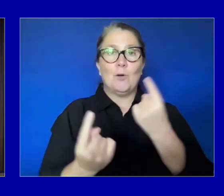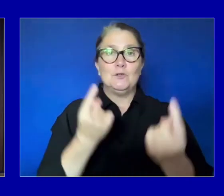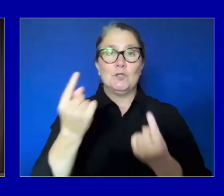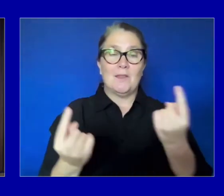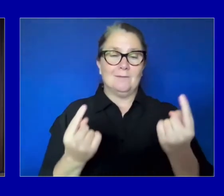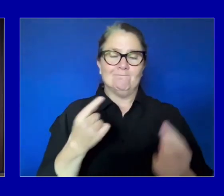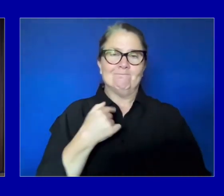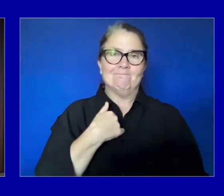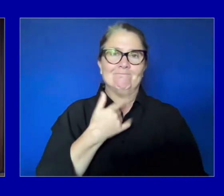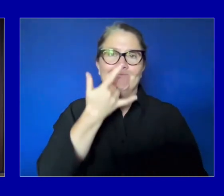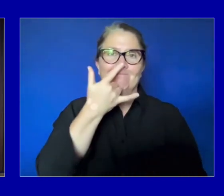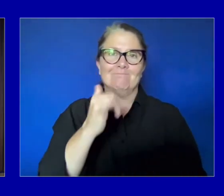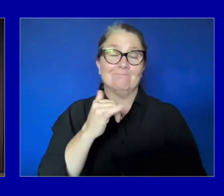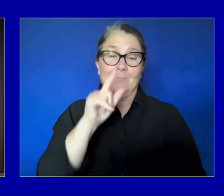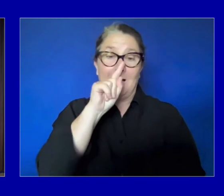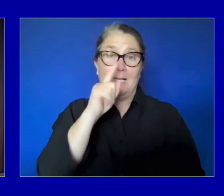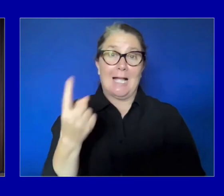Um,